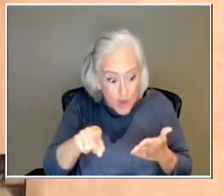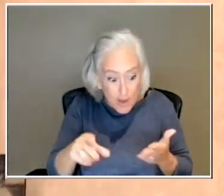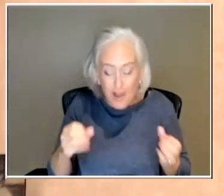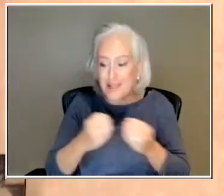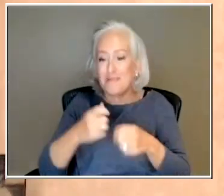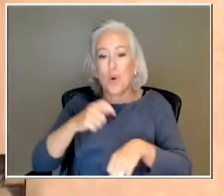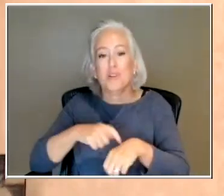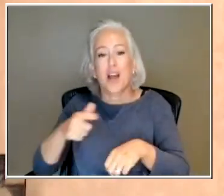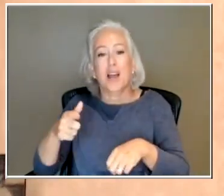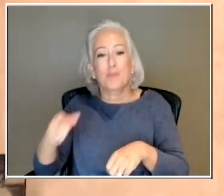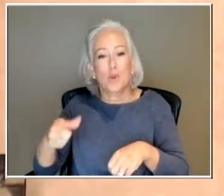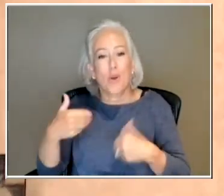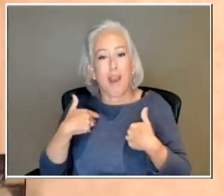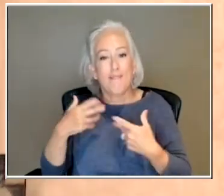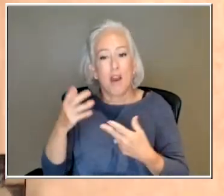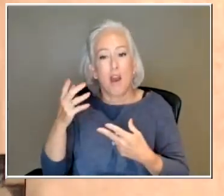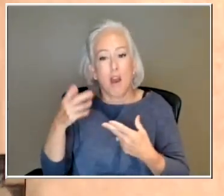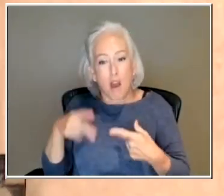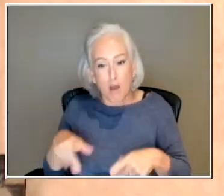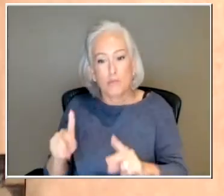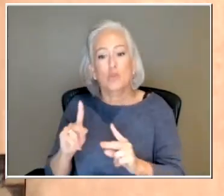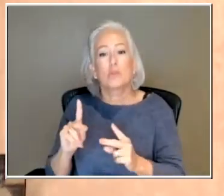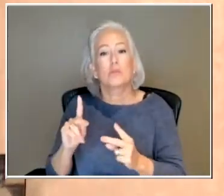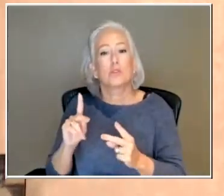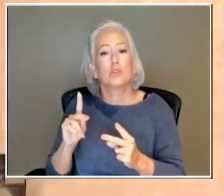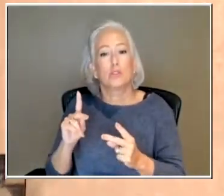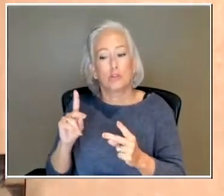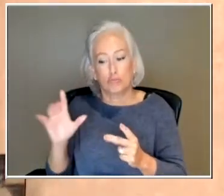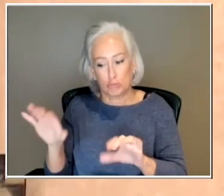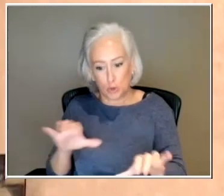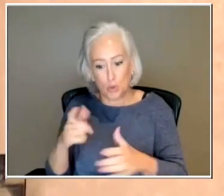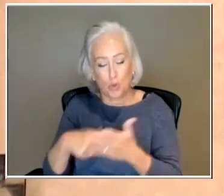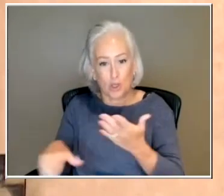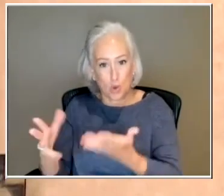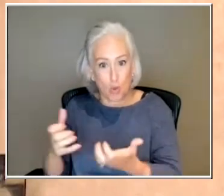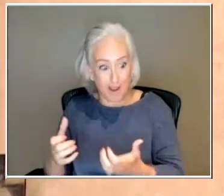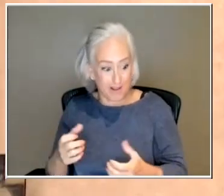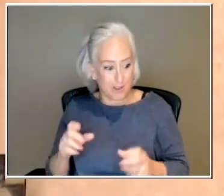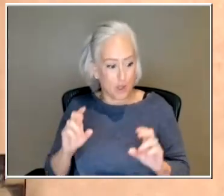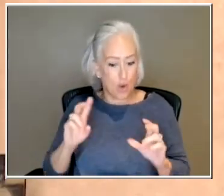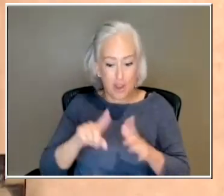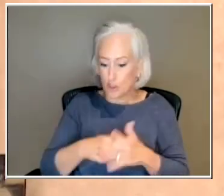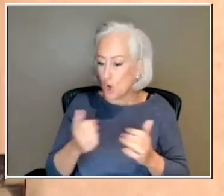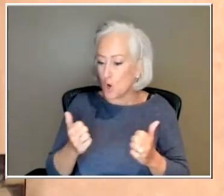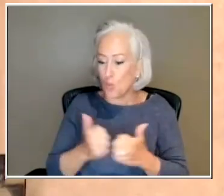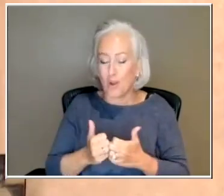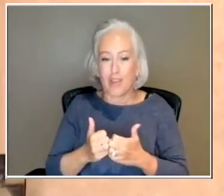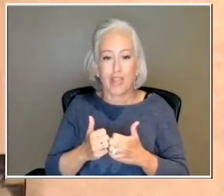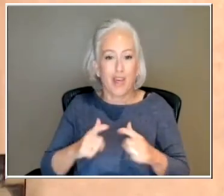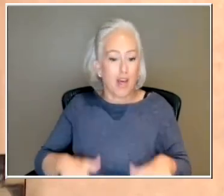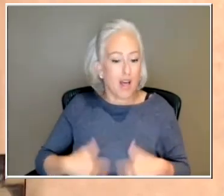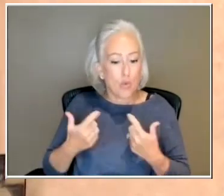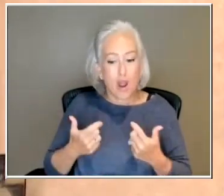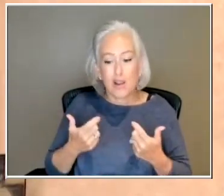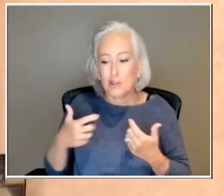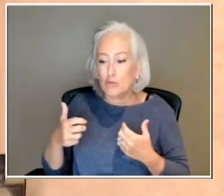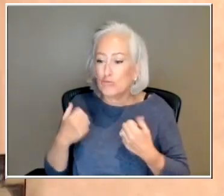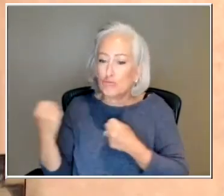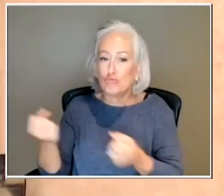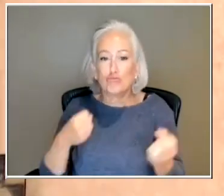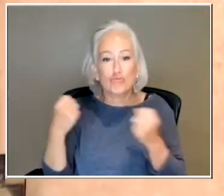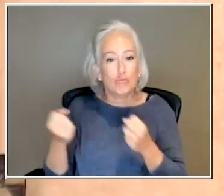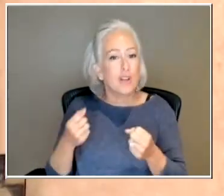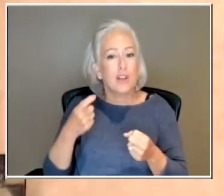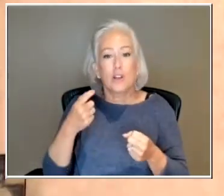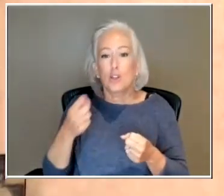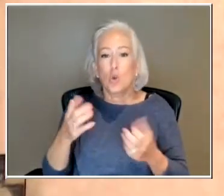And so it started with the Alive to Ride. But frankly, if you want to be around to see your grandkids, if you want to see life happen down the road, the sooner